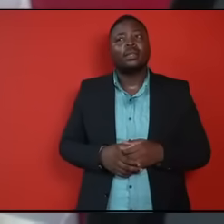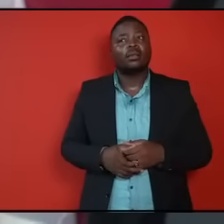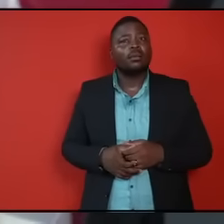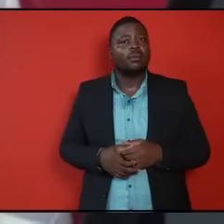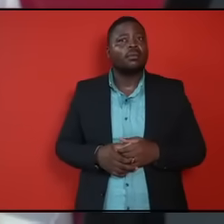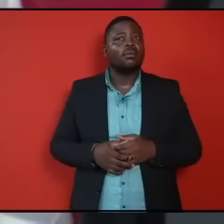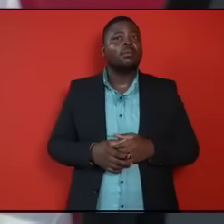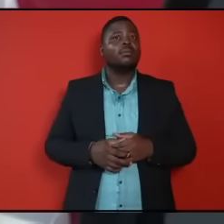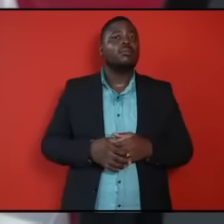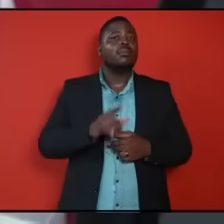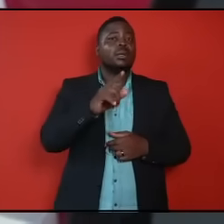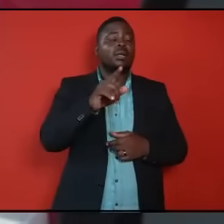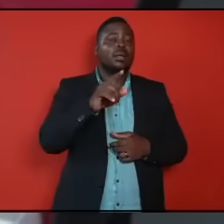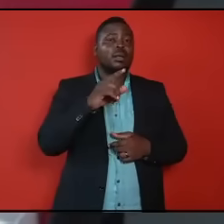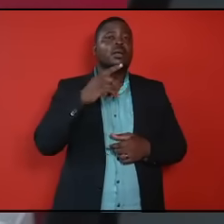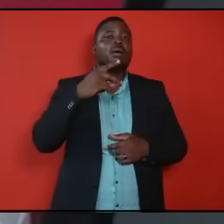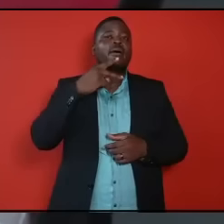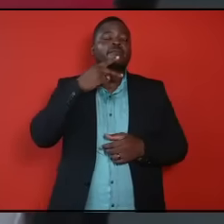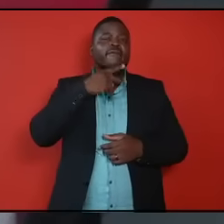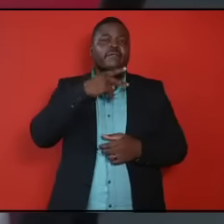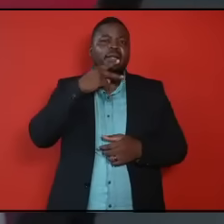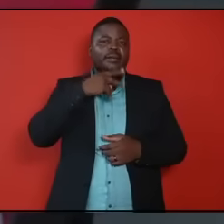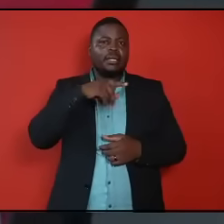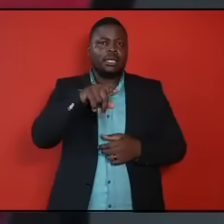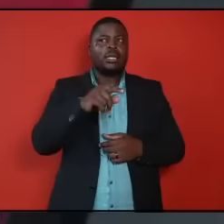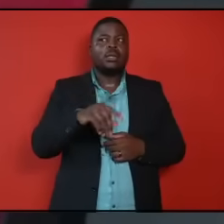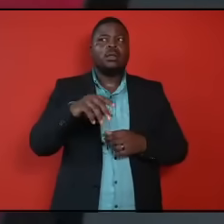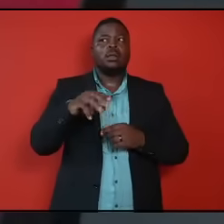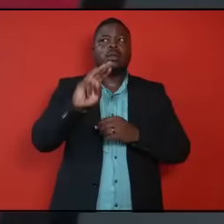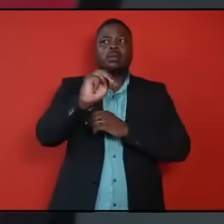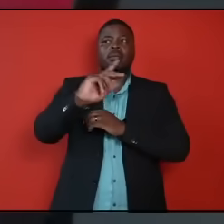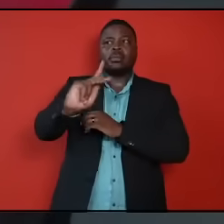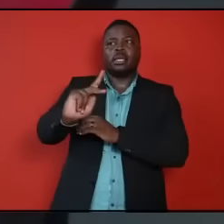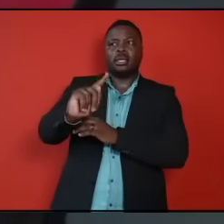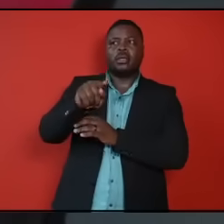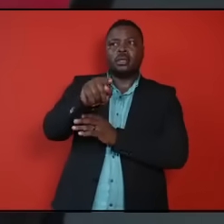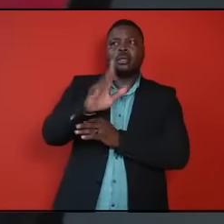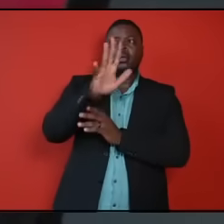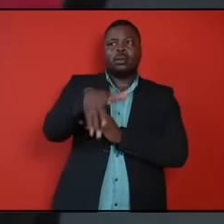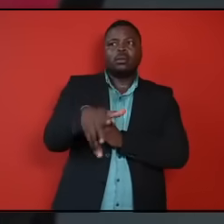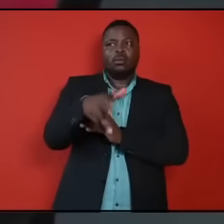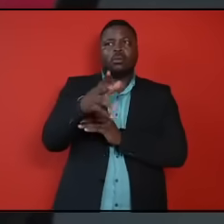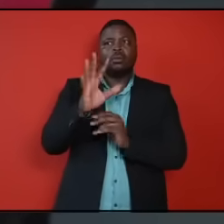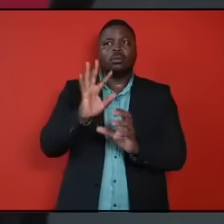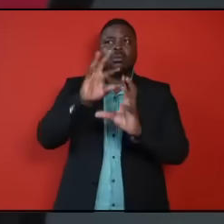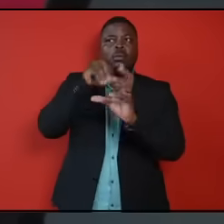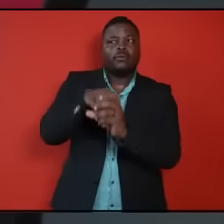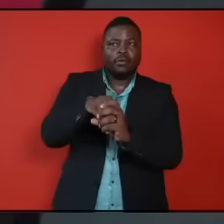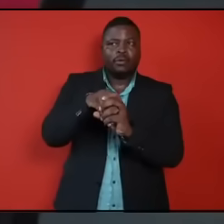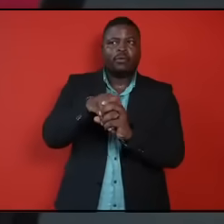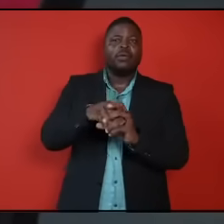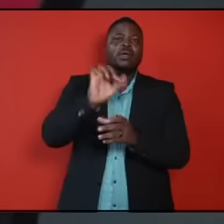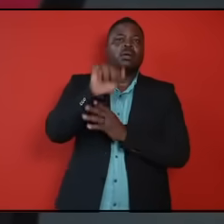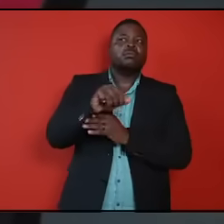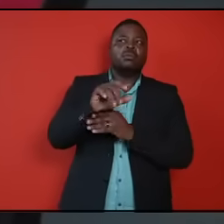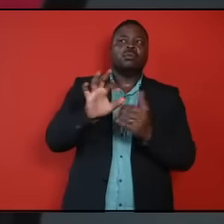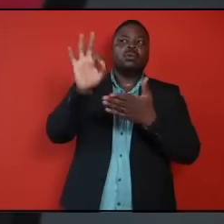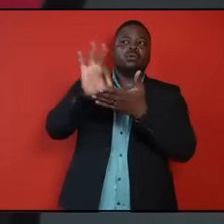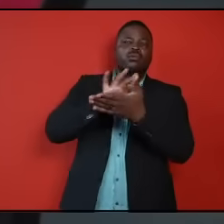a threat of MK. We have seen that it has taken some of your votes during the 2024